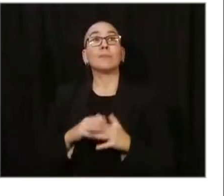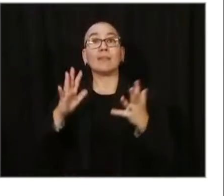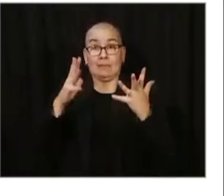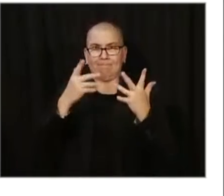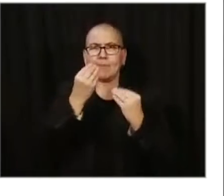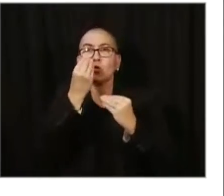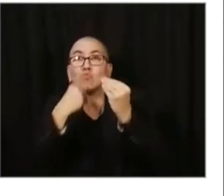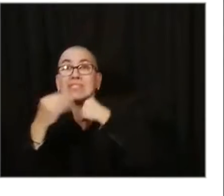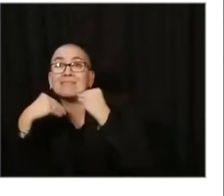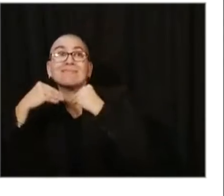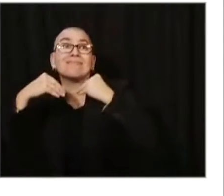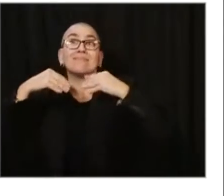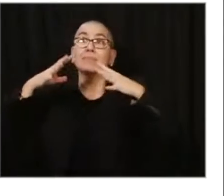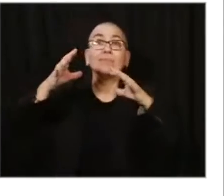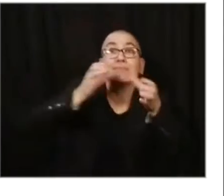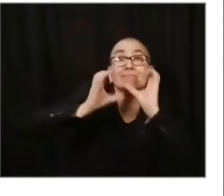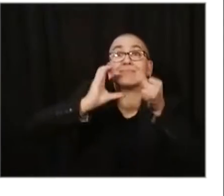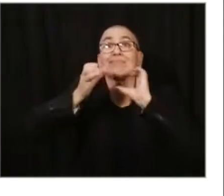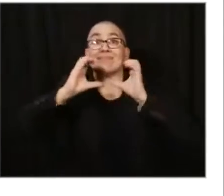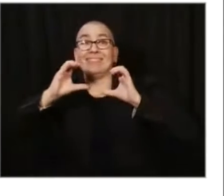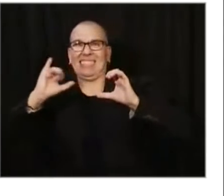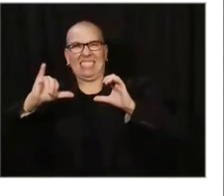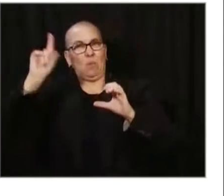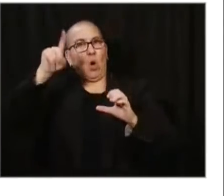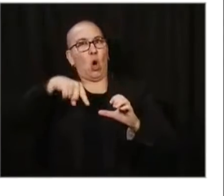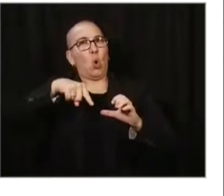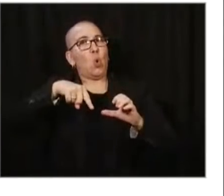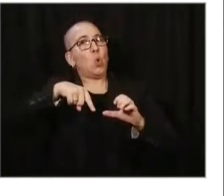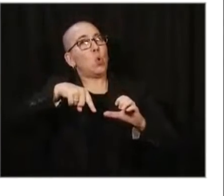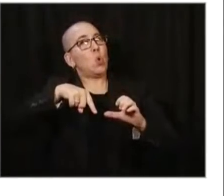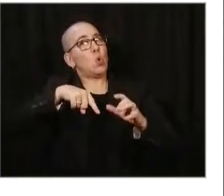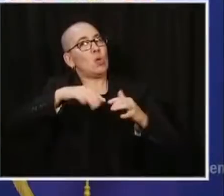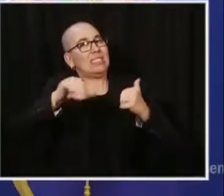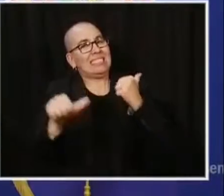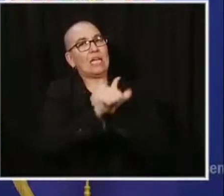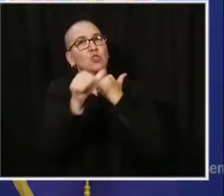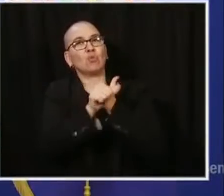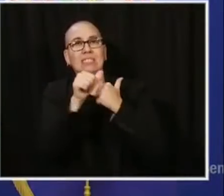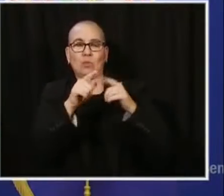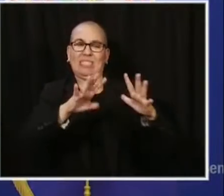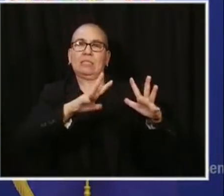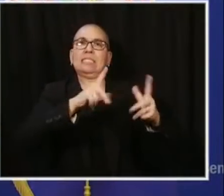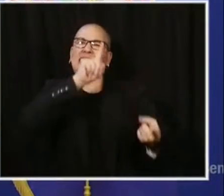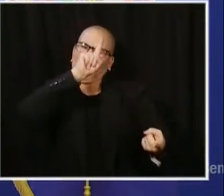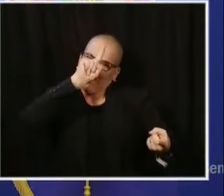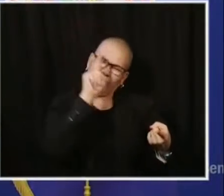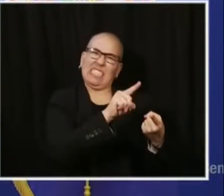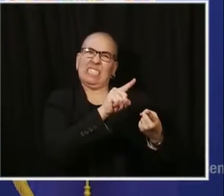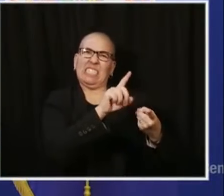food and beverage and those types of things are served. And again, we're not just randomly